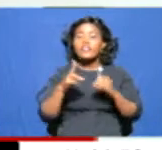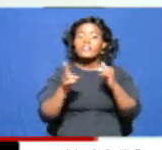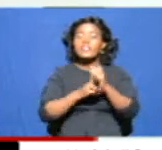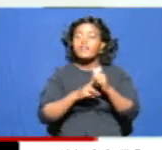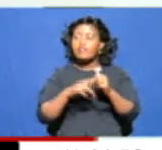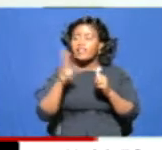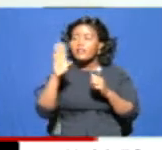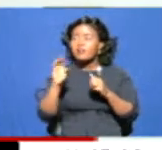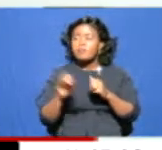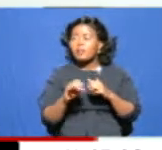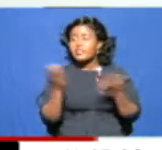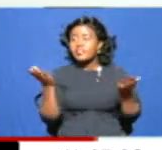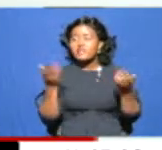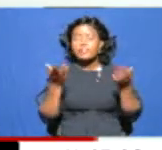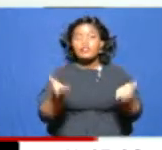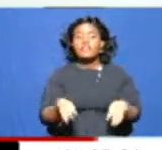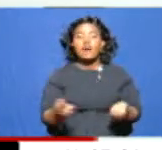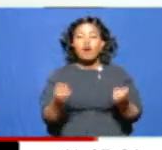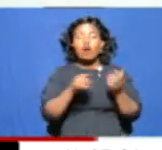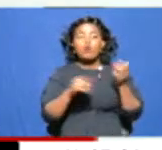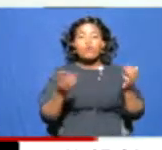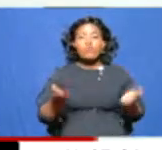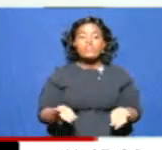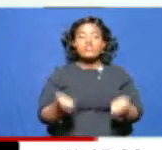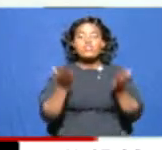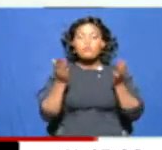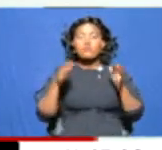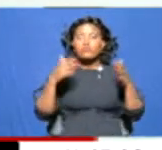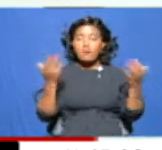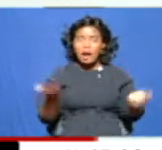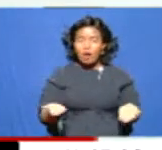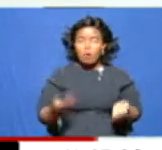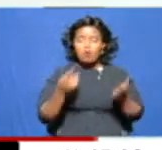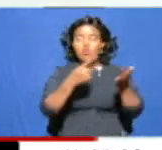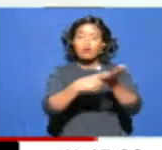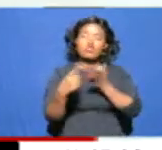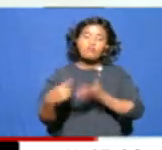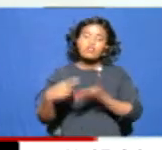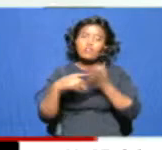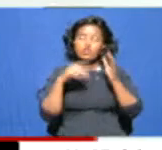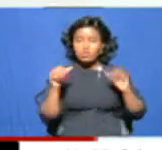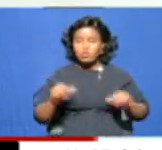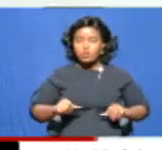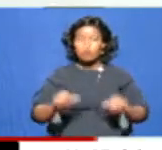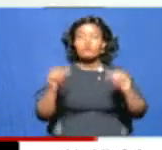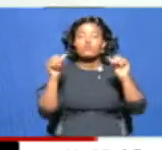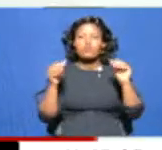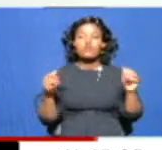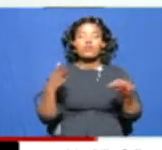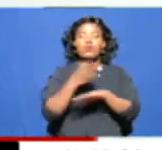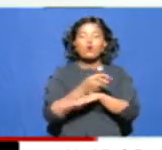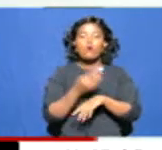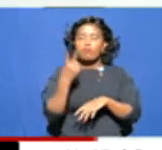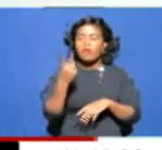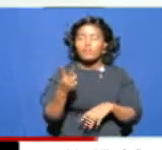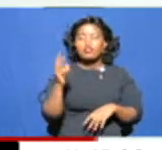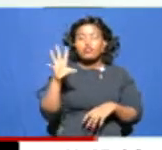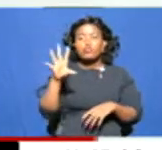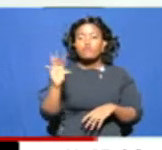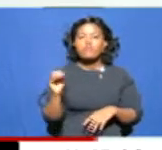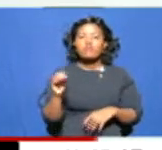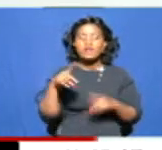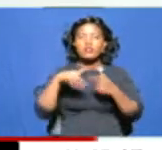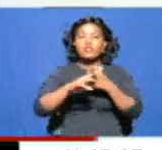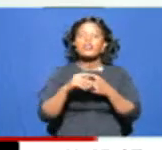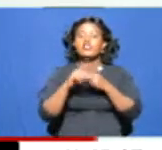that number? That is one of the conversations that is taking place here today. More than 250 women engineers are converged here to